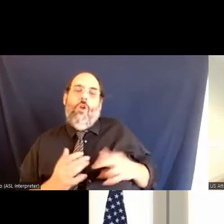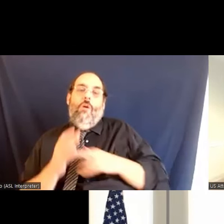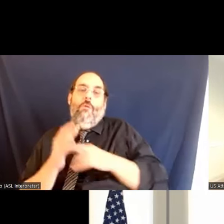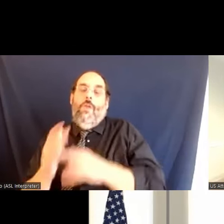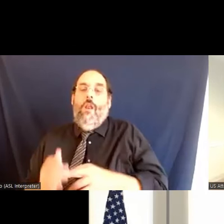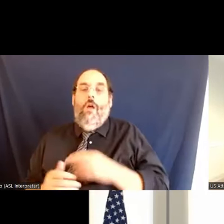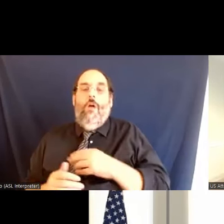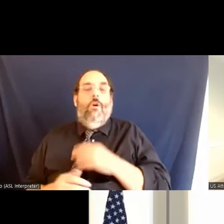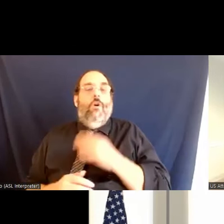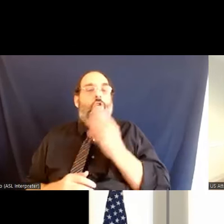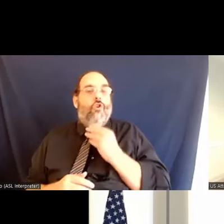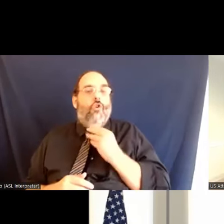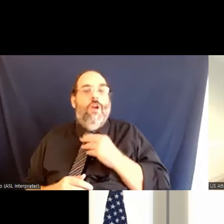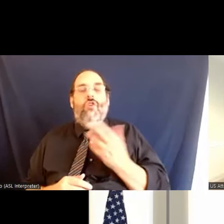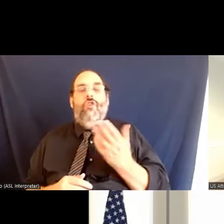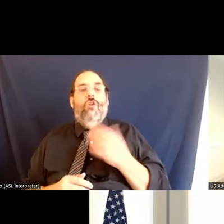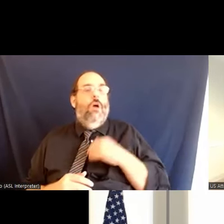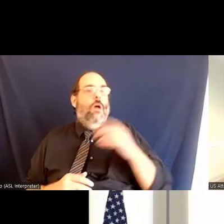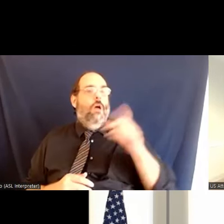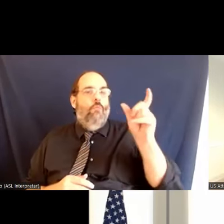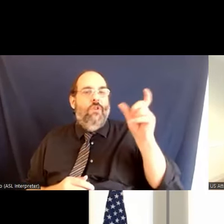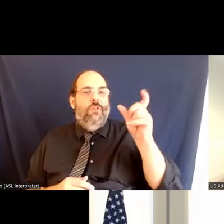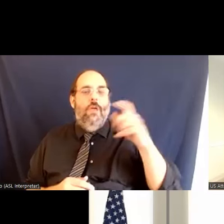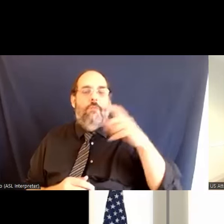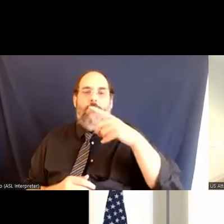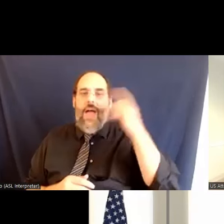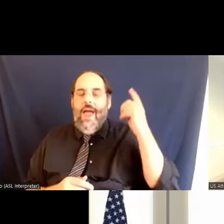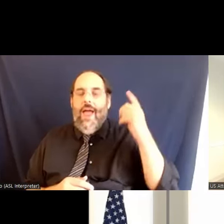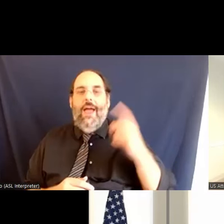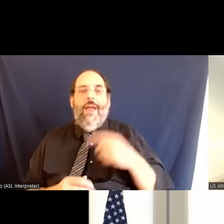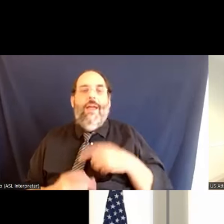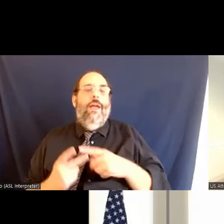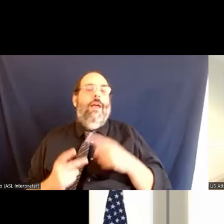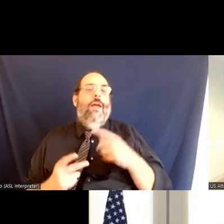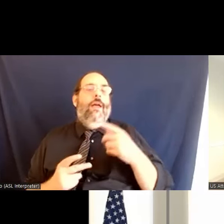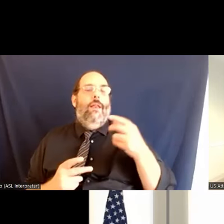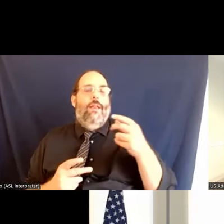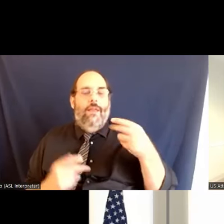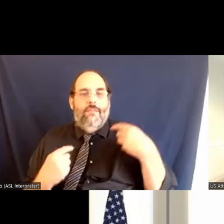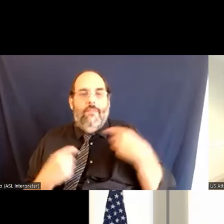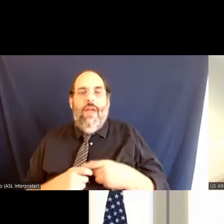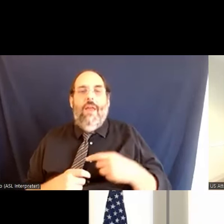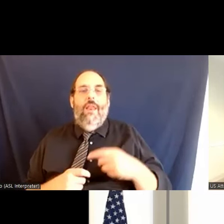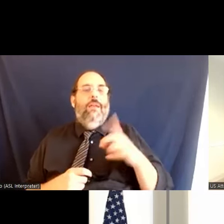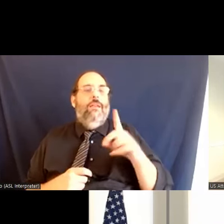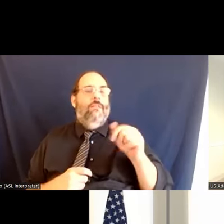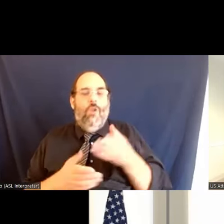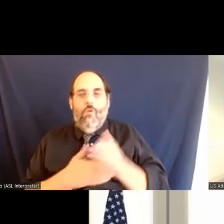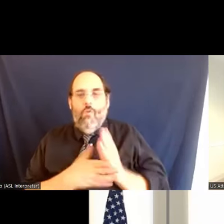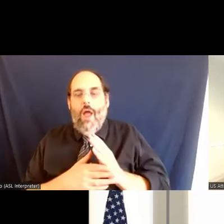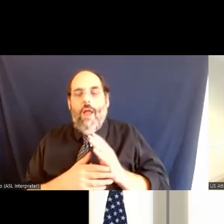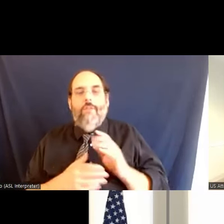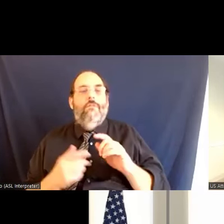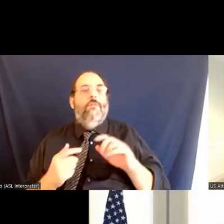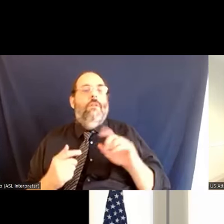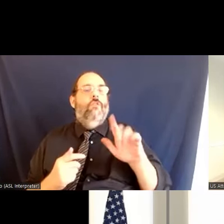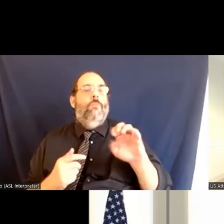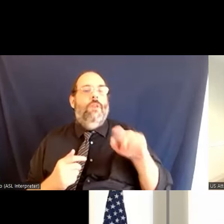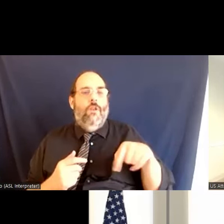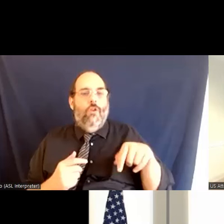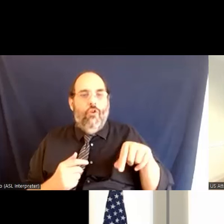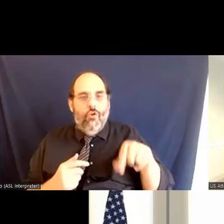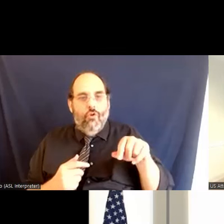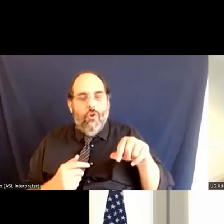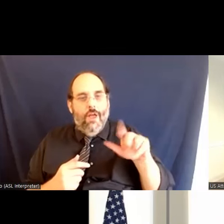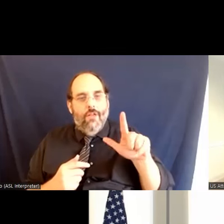Muslim communities, Black and Hispanic communities, LGBTQ+, disability rights, and various civil rights